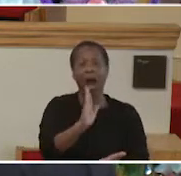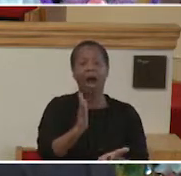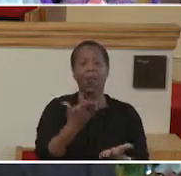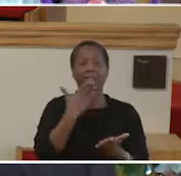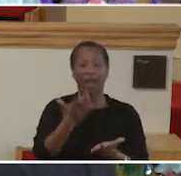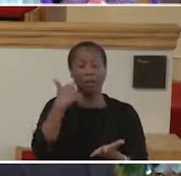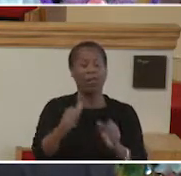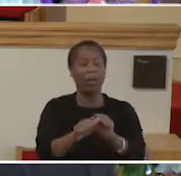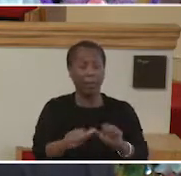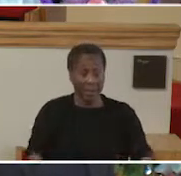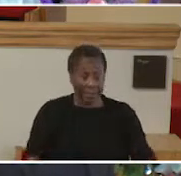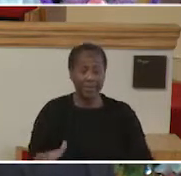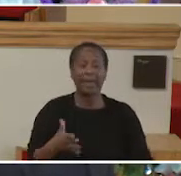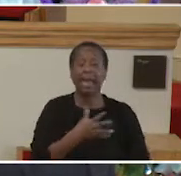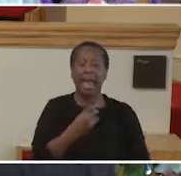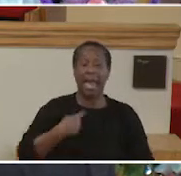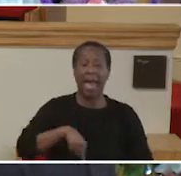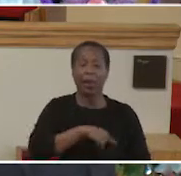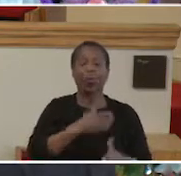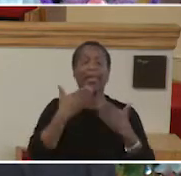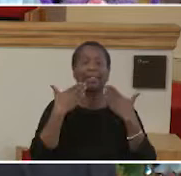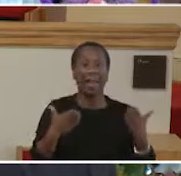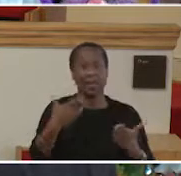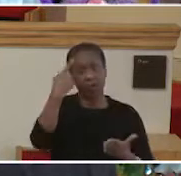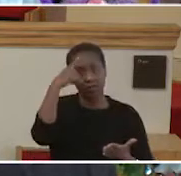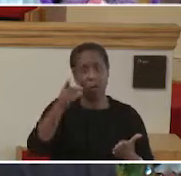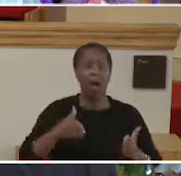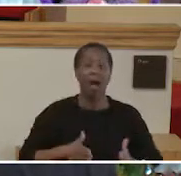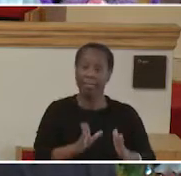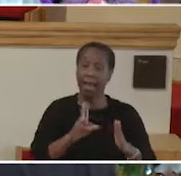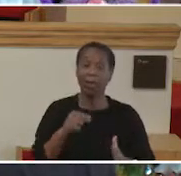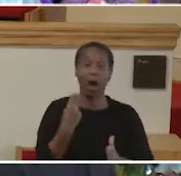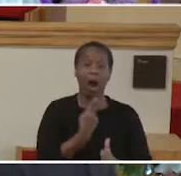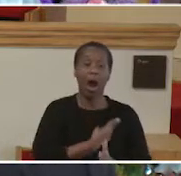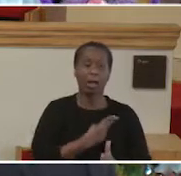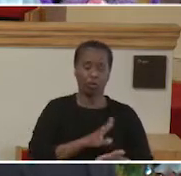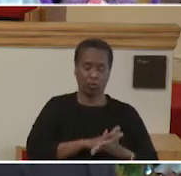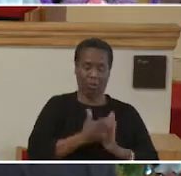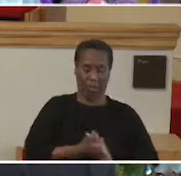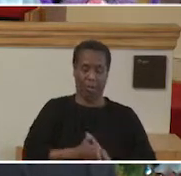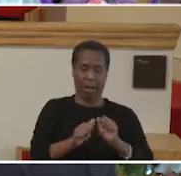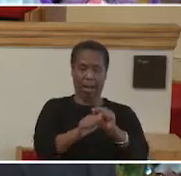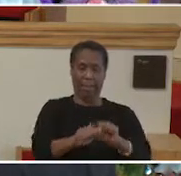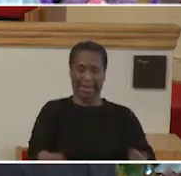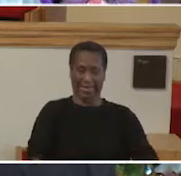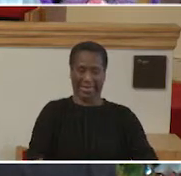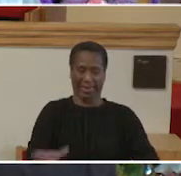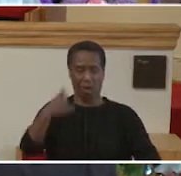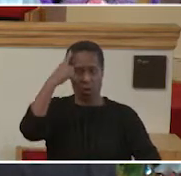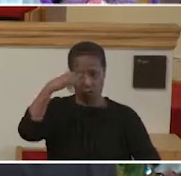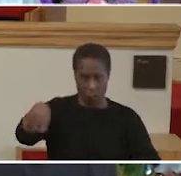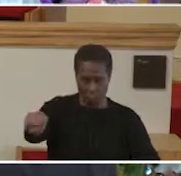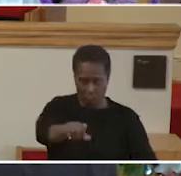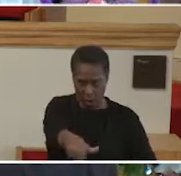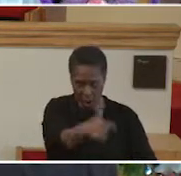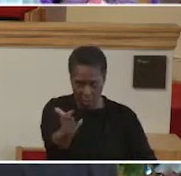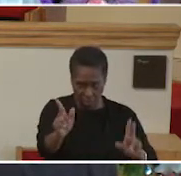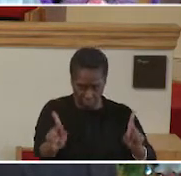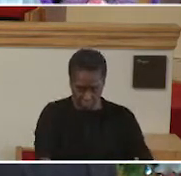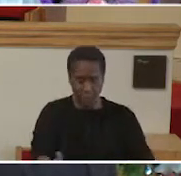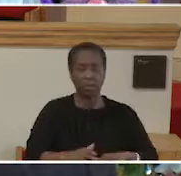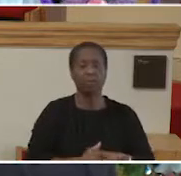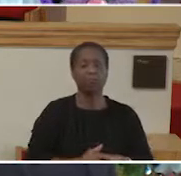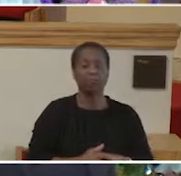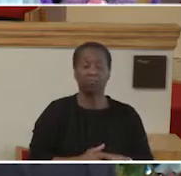blessings, and we thank you for allowing us to be a blessing in the life of someone else.